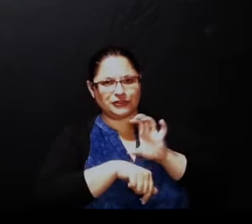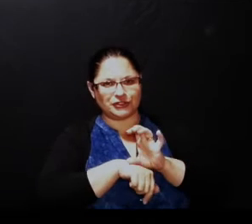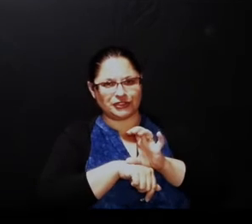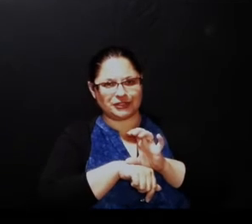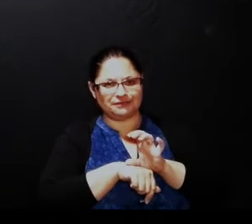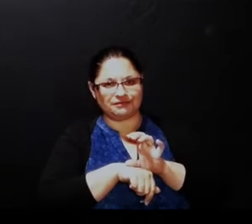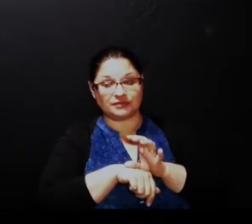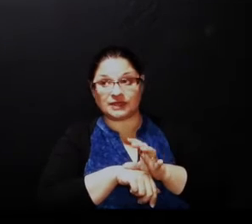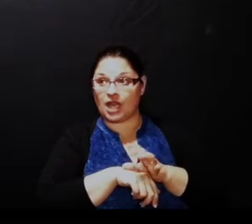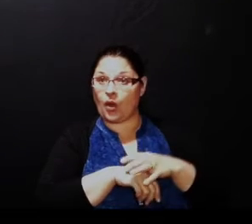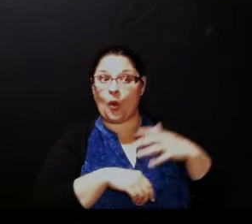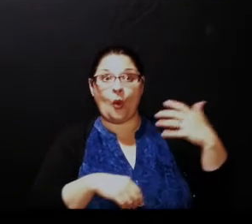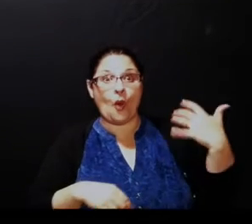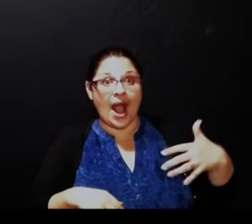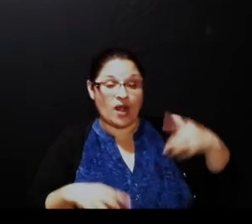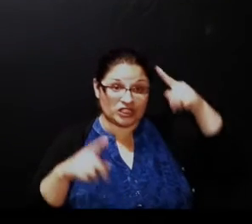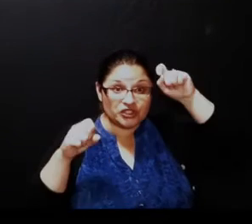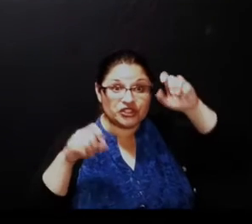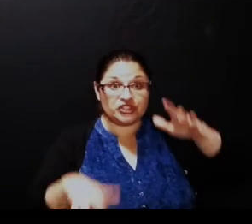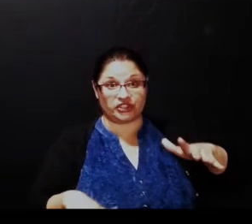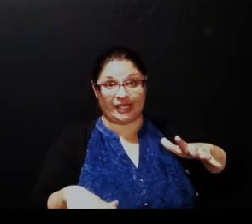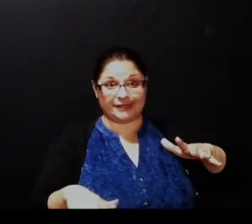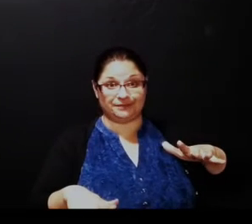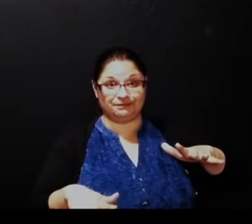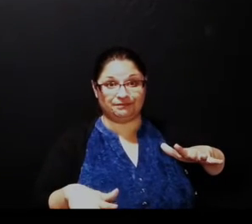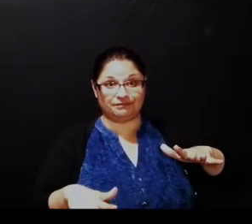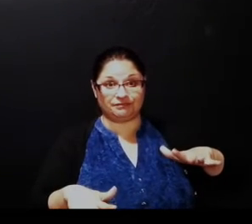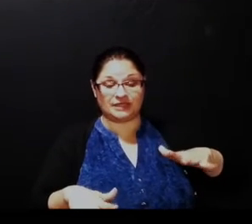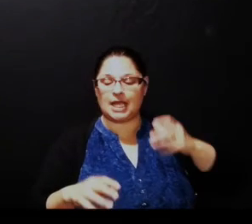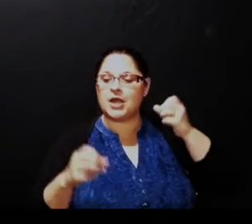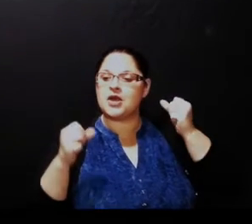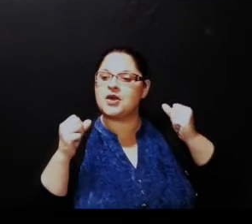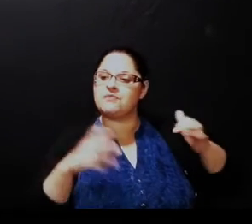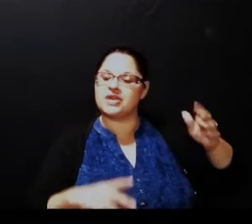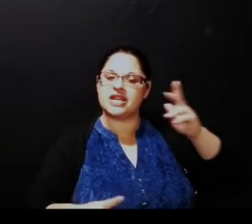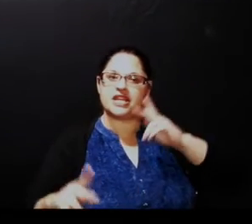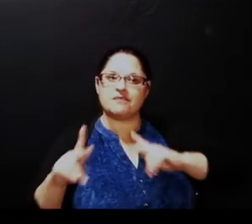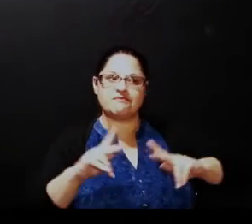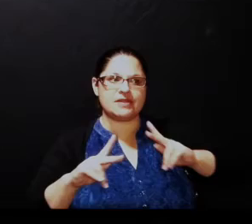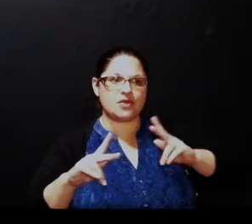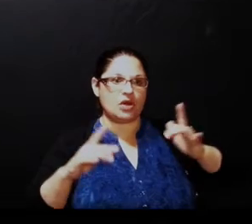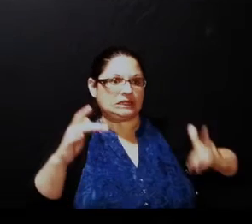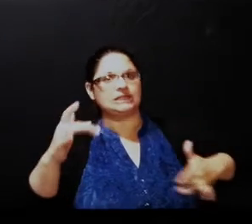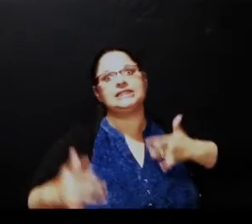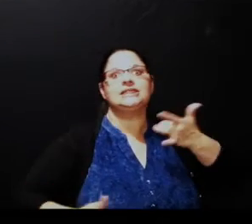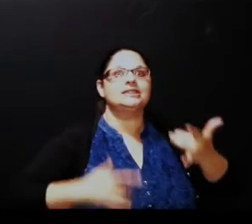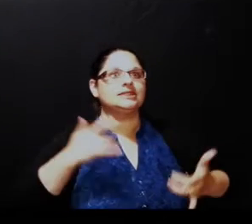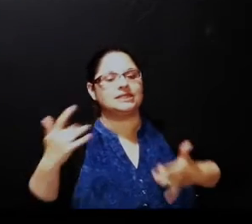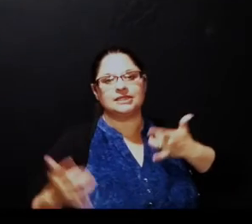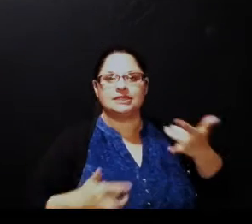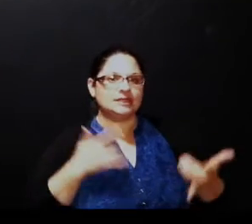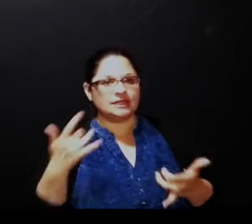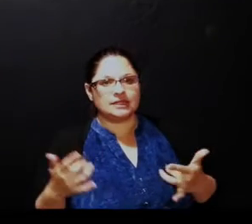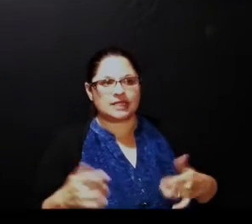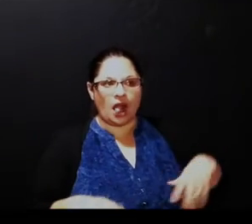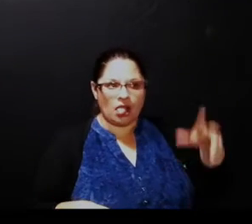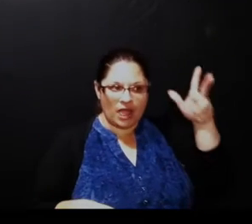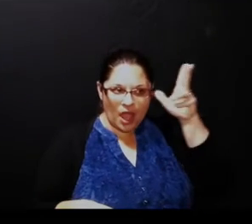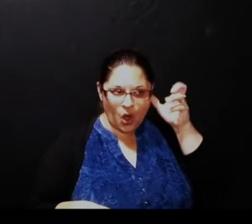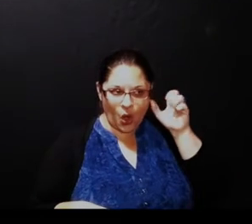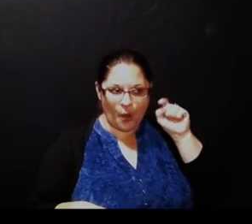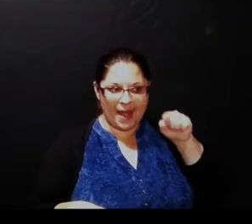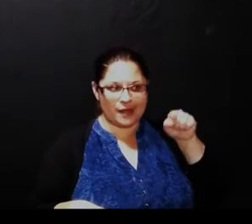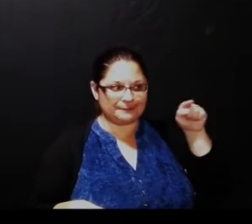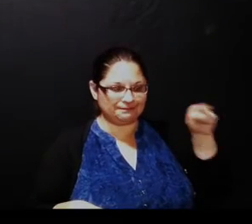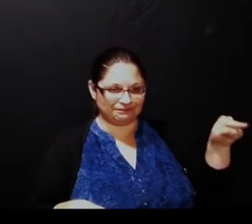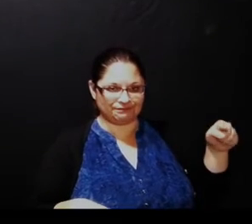dead. So it was Jesus' day. He was the man of the hour. He was recognized highly, and as he